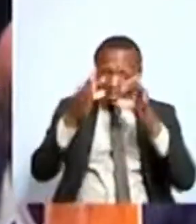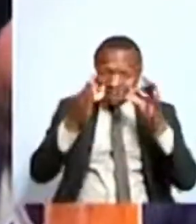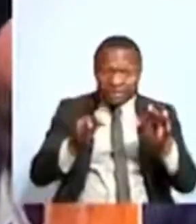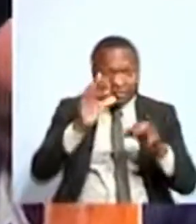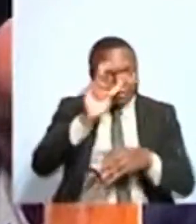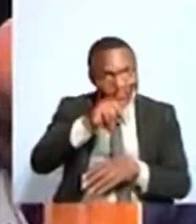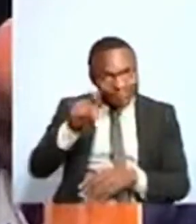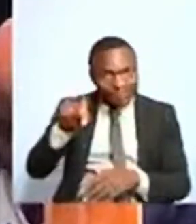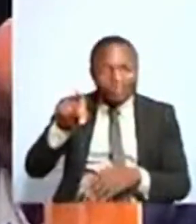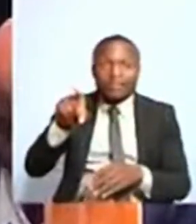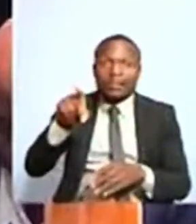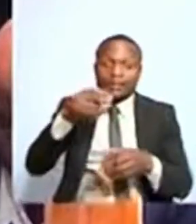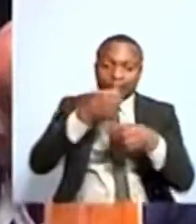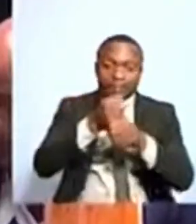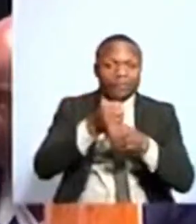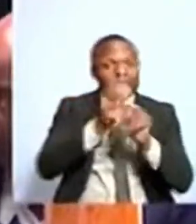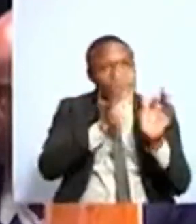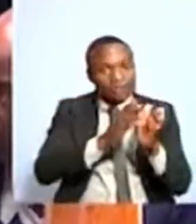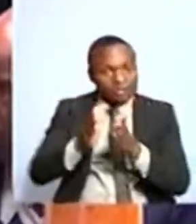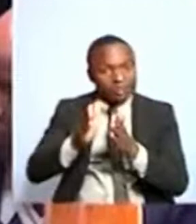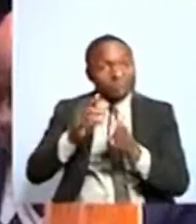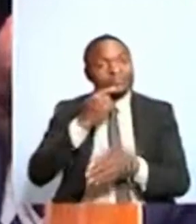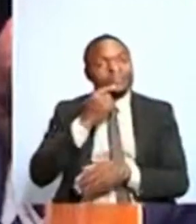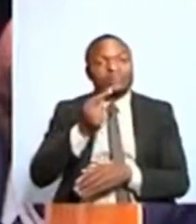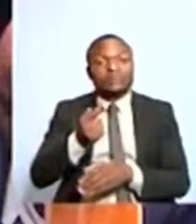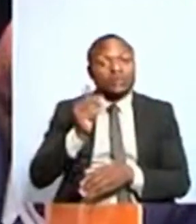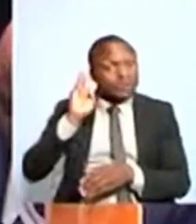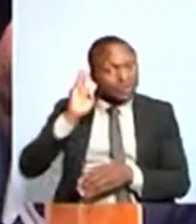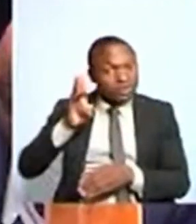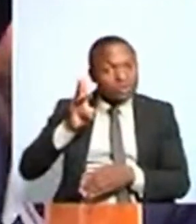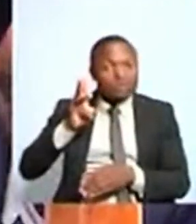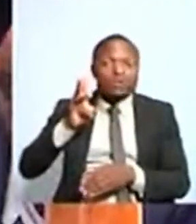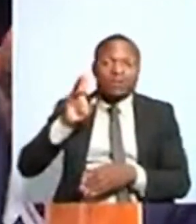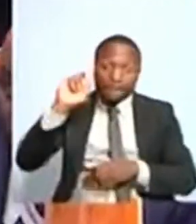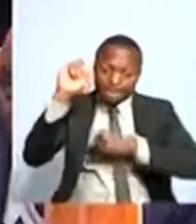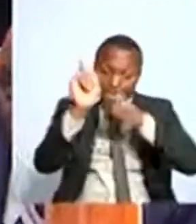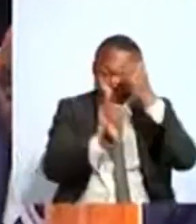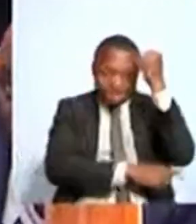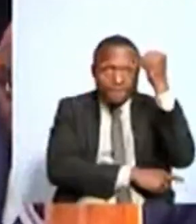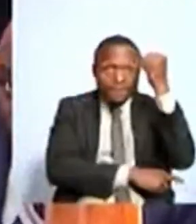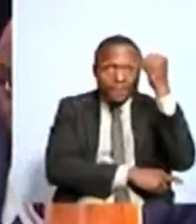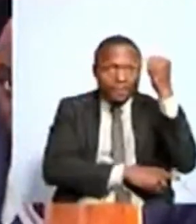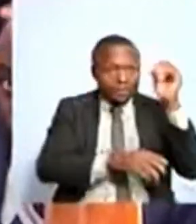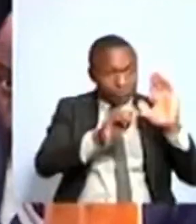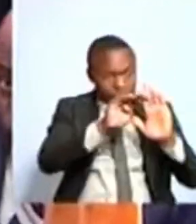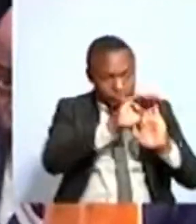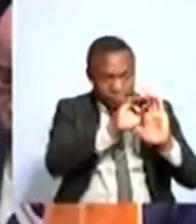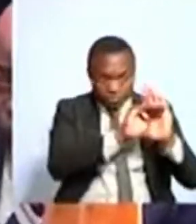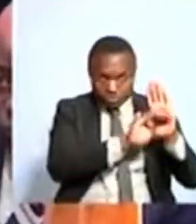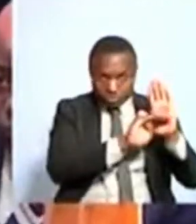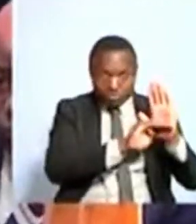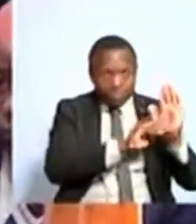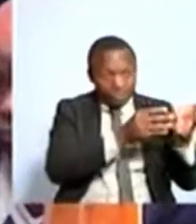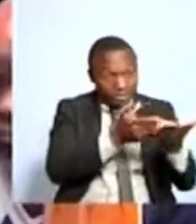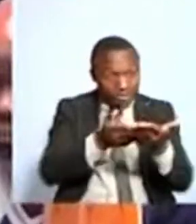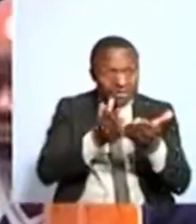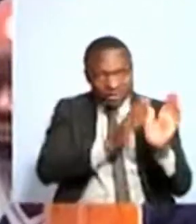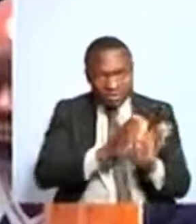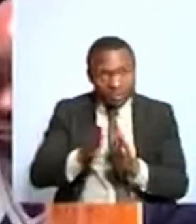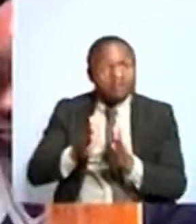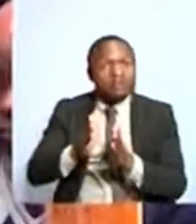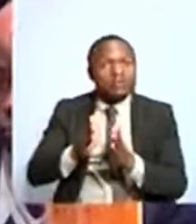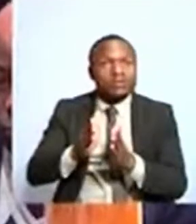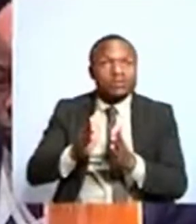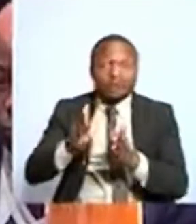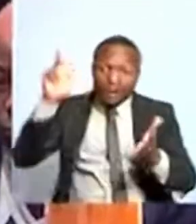DPP makes a plan and says, I'm going to prosecute the following, and these plans are subject